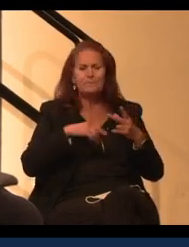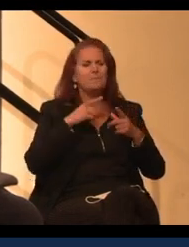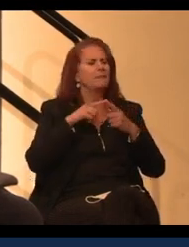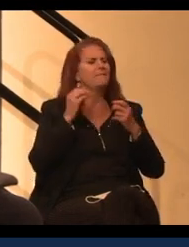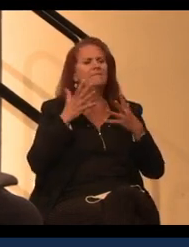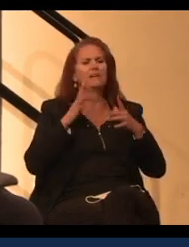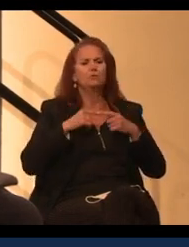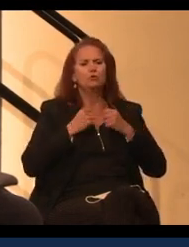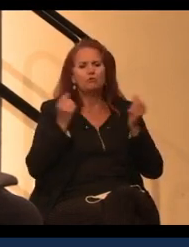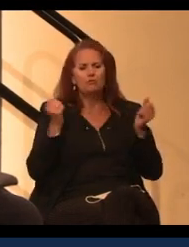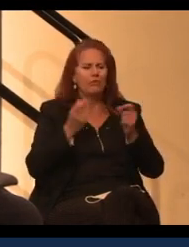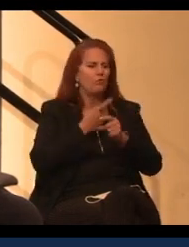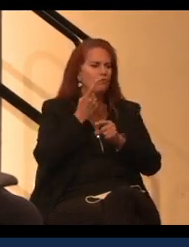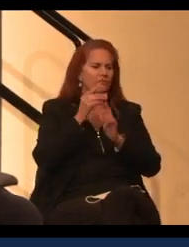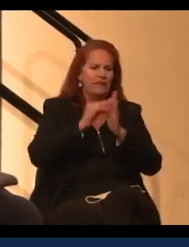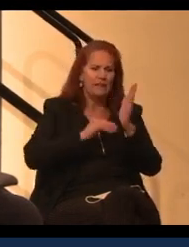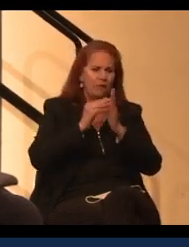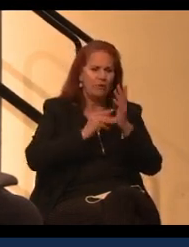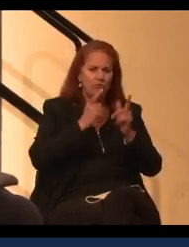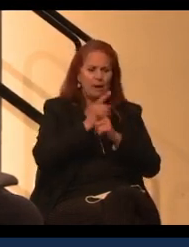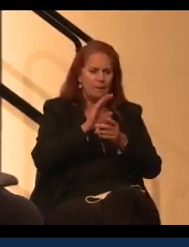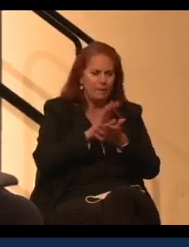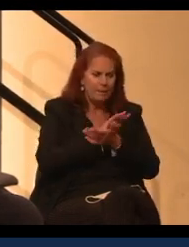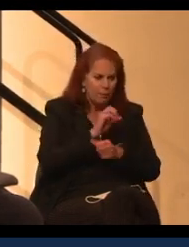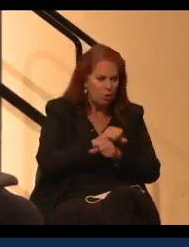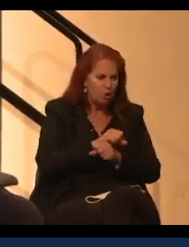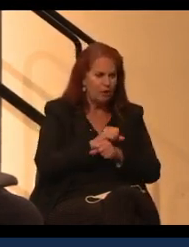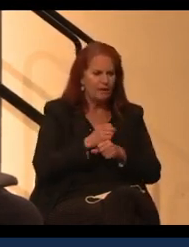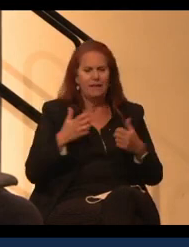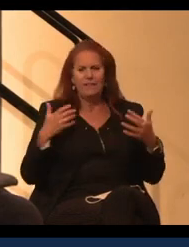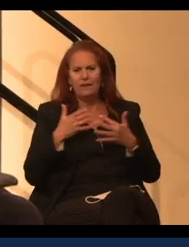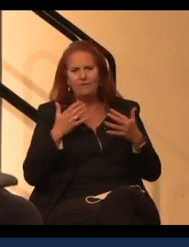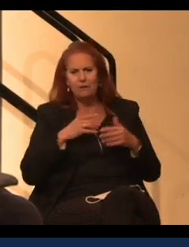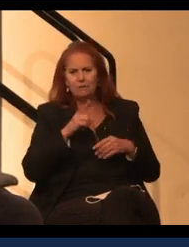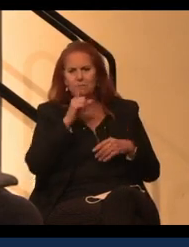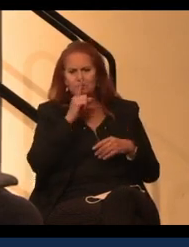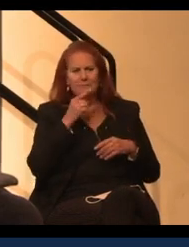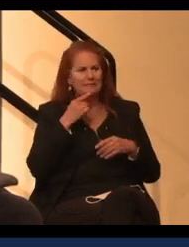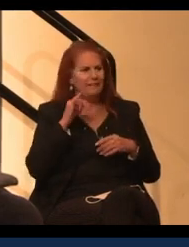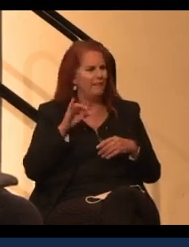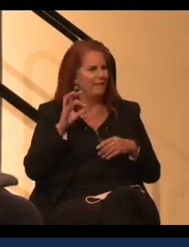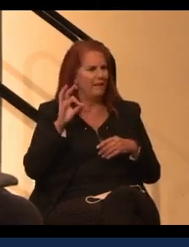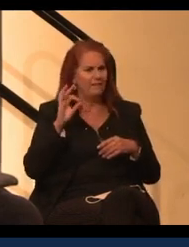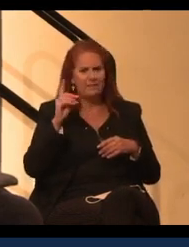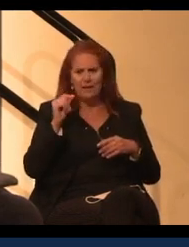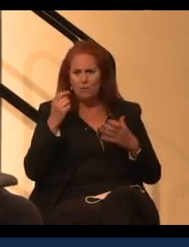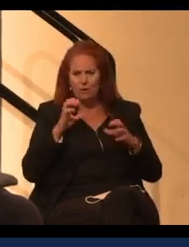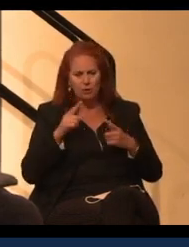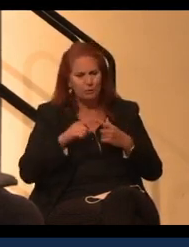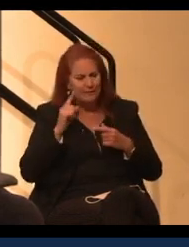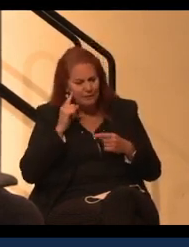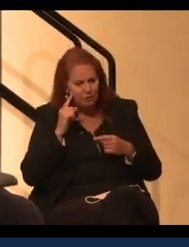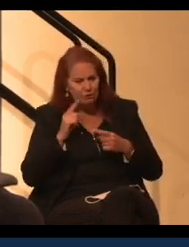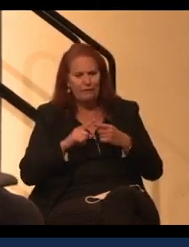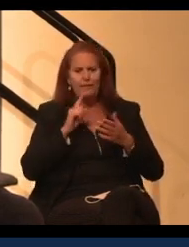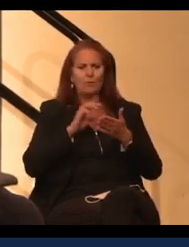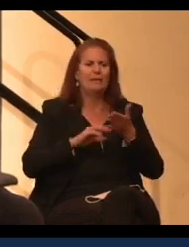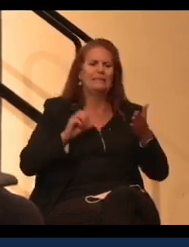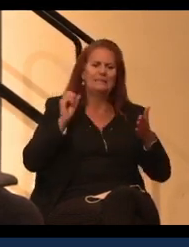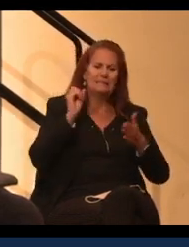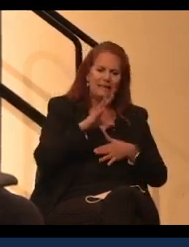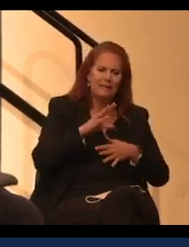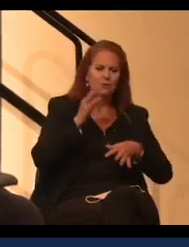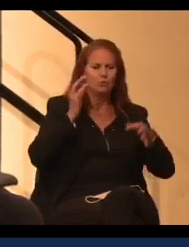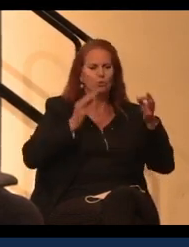disclose the right paperwork. They were afraid. They didn't say everything that the FBI wanted to hear. They were sent, and these cases, were, of